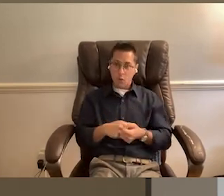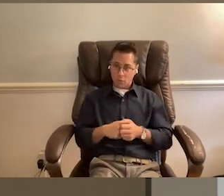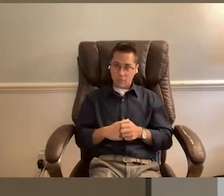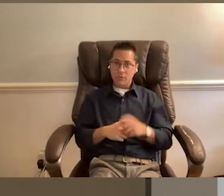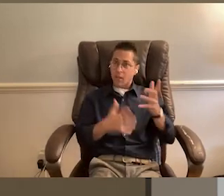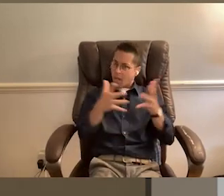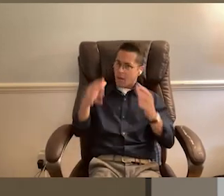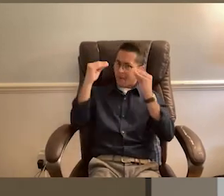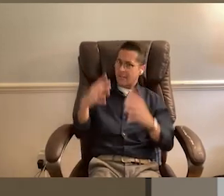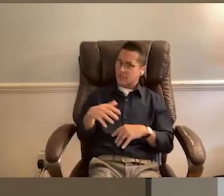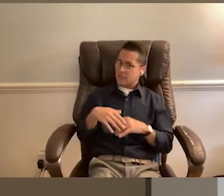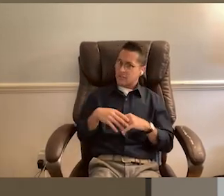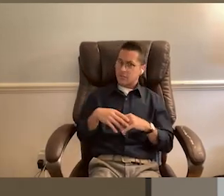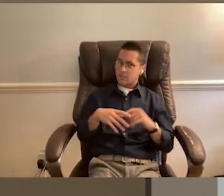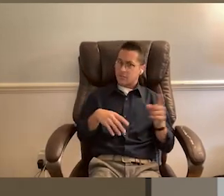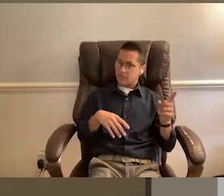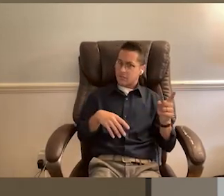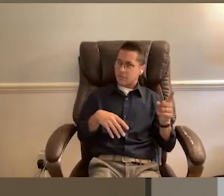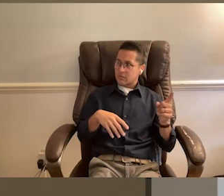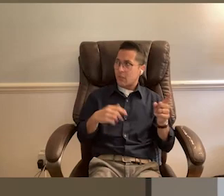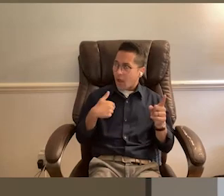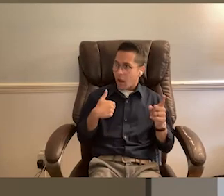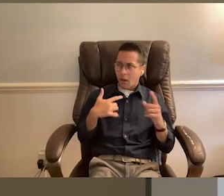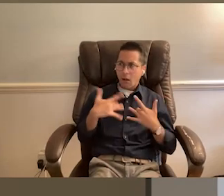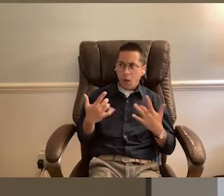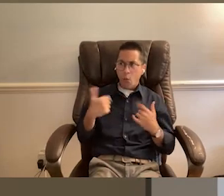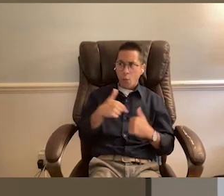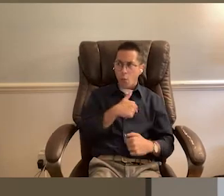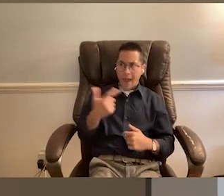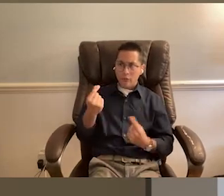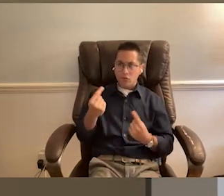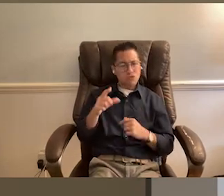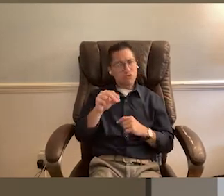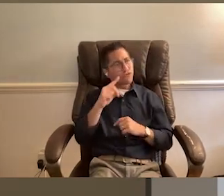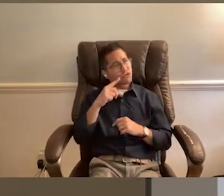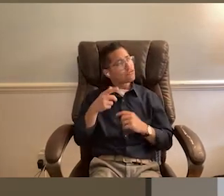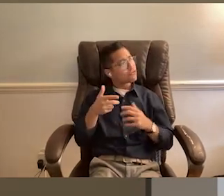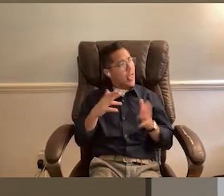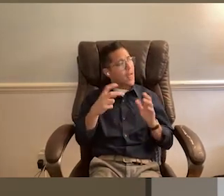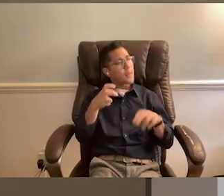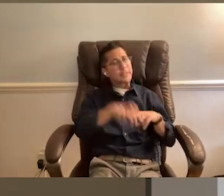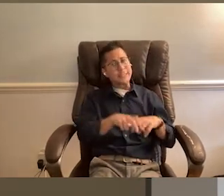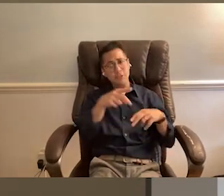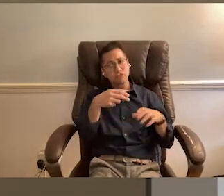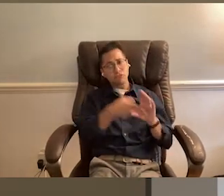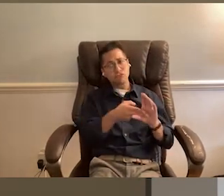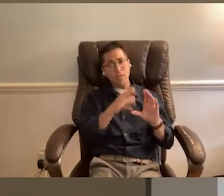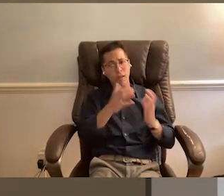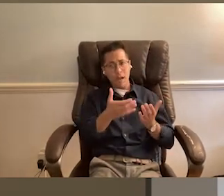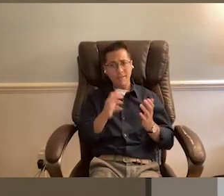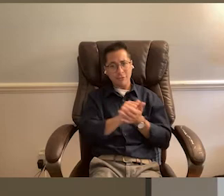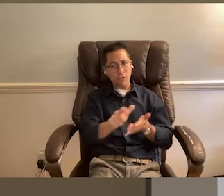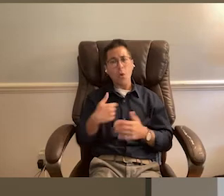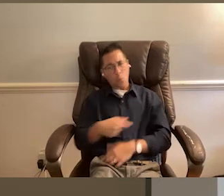blurry, communicate additional needs to the professor independently. And then accommodations, modifications for, I would say